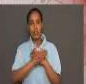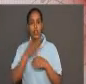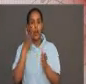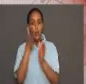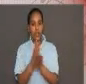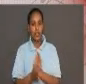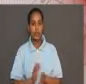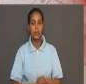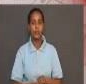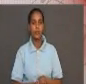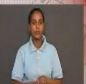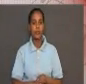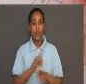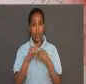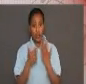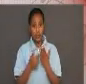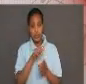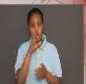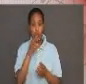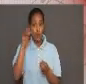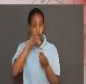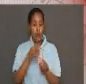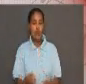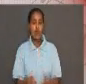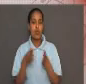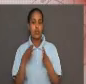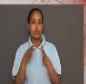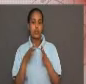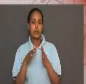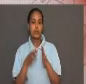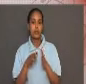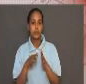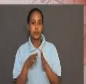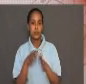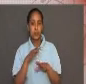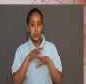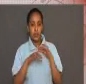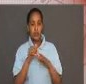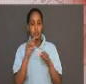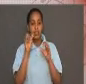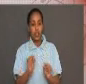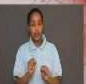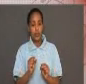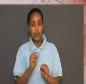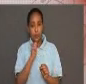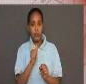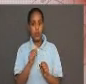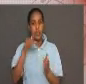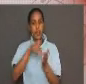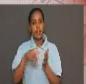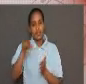applications. However, they are also more brittle. In addition, they cannot be